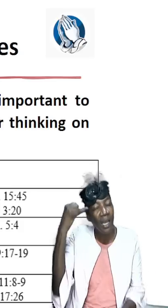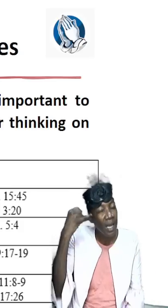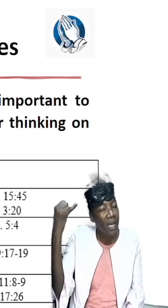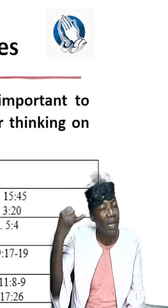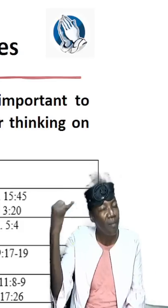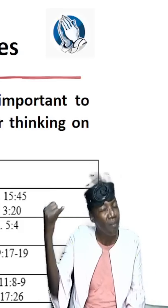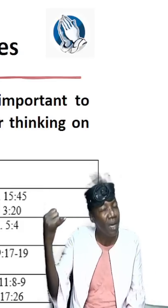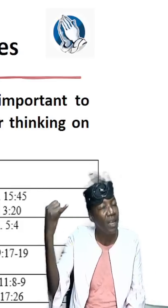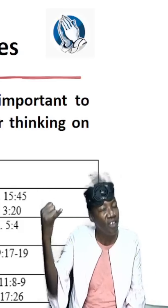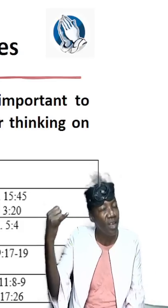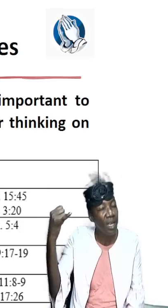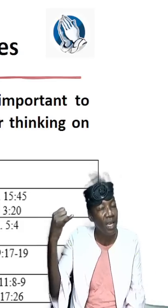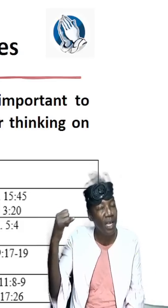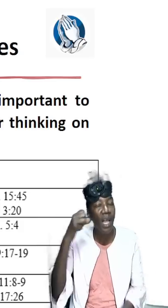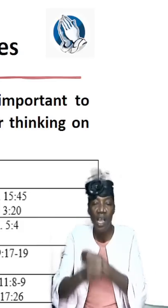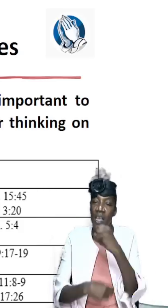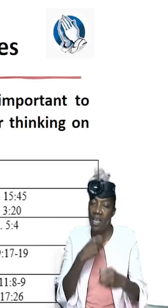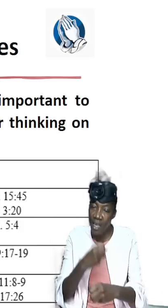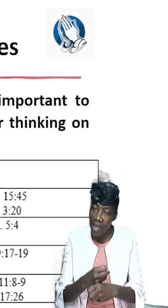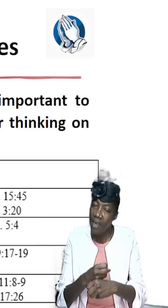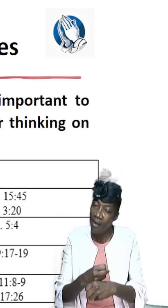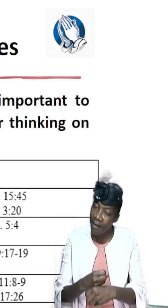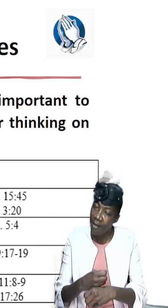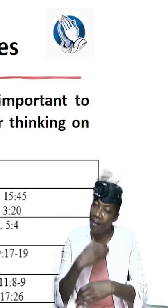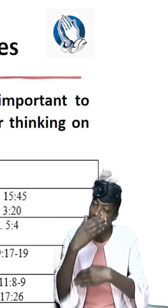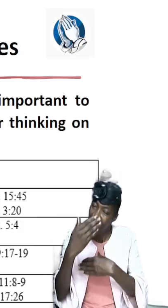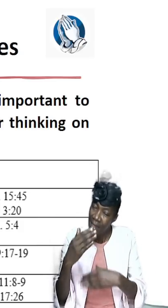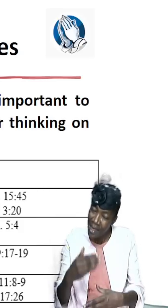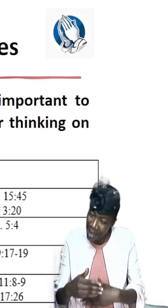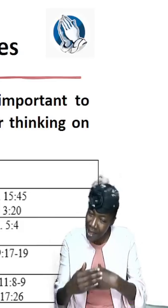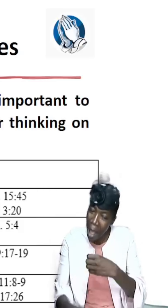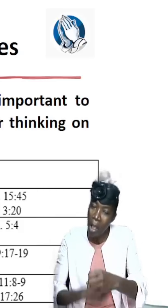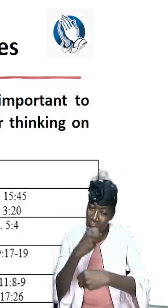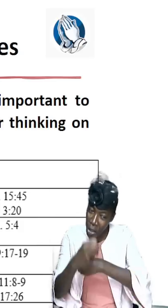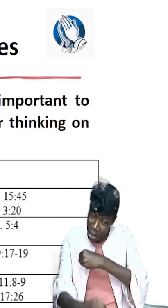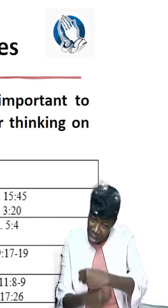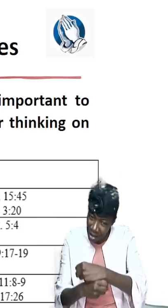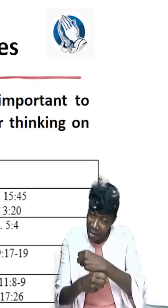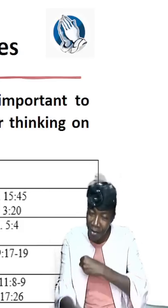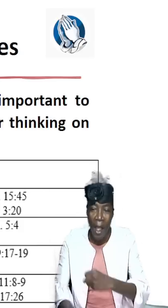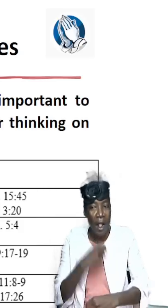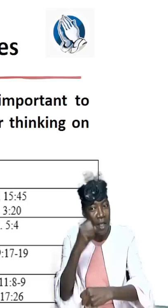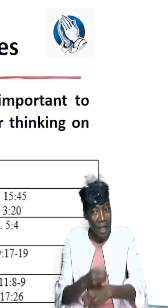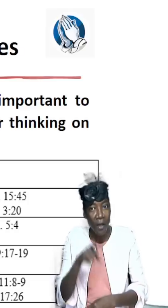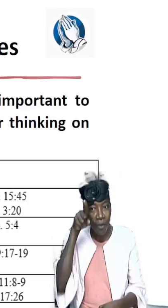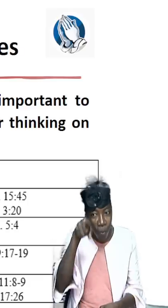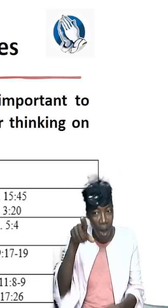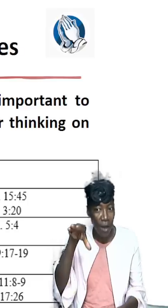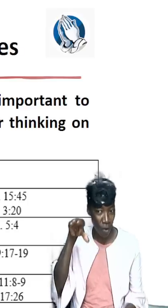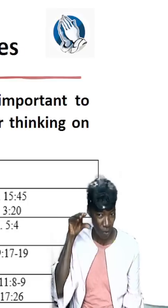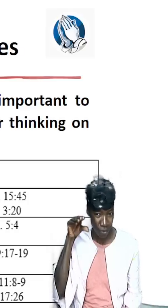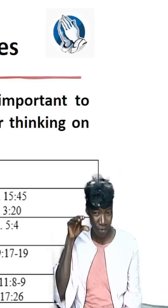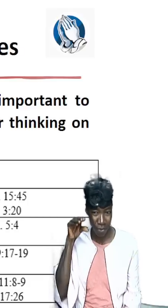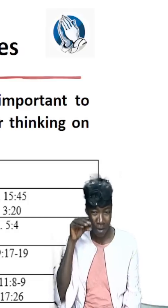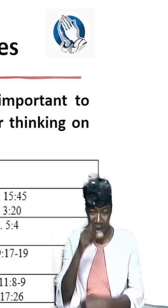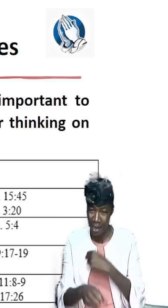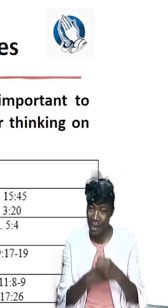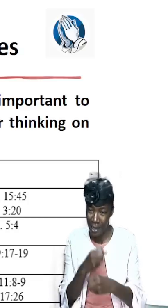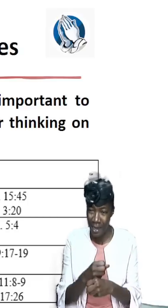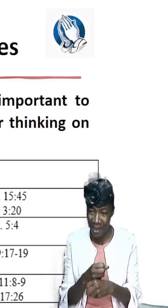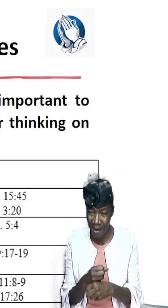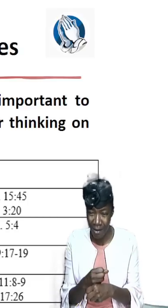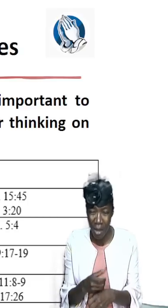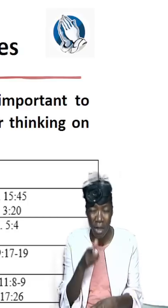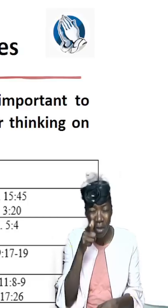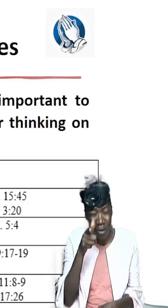a decade after decade, there's exponential growth. What happens in 100 years? Much less to